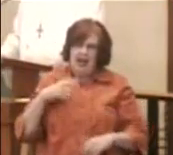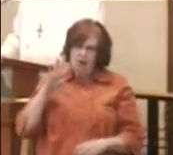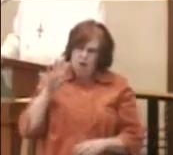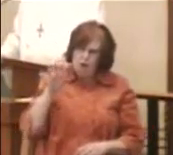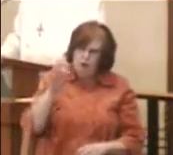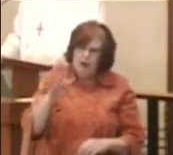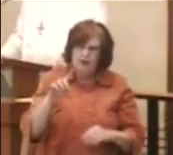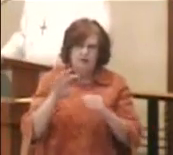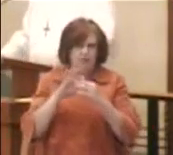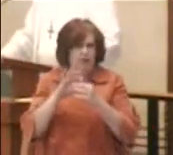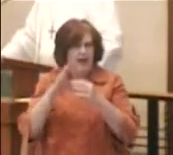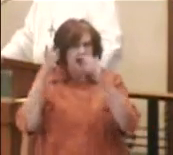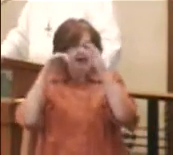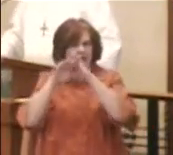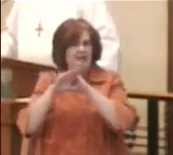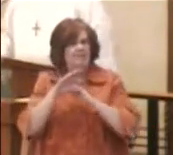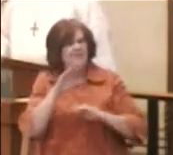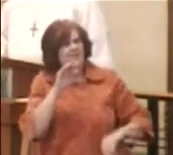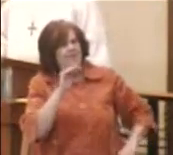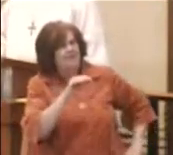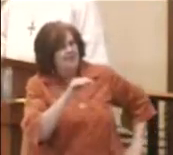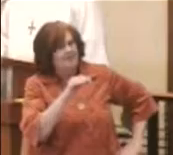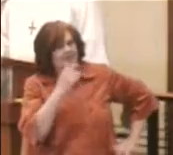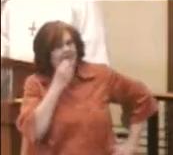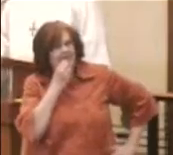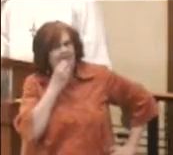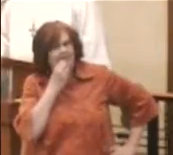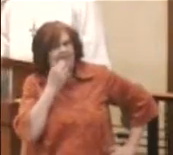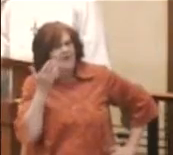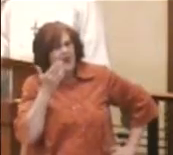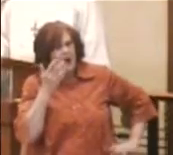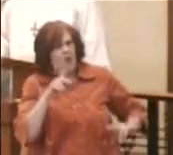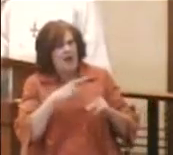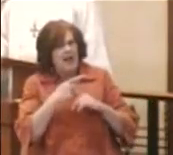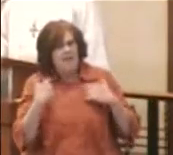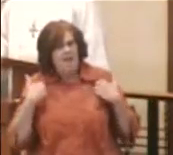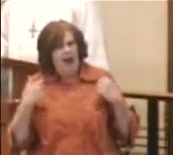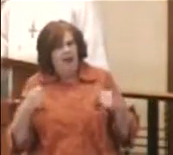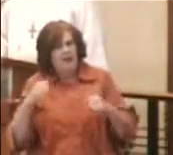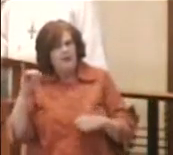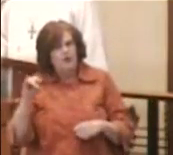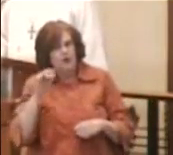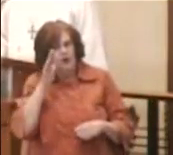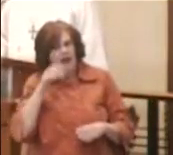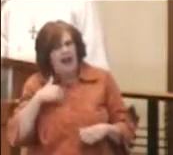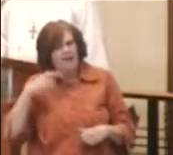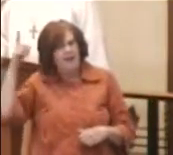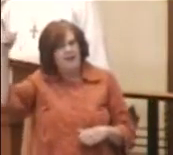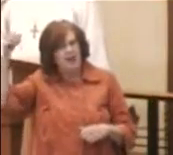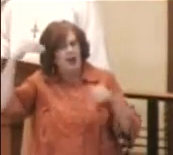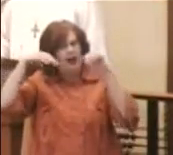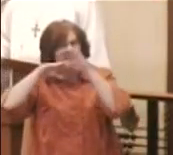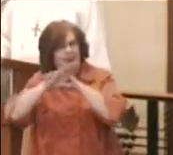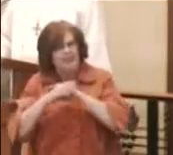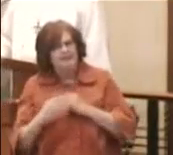heaven. "Harry," he said, "what kind of health coverage do you think we'll have in heaven?"